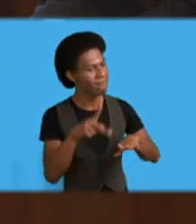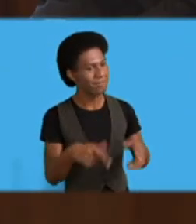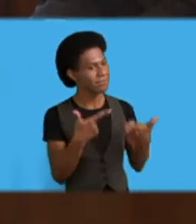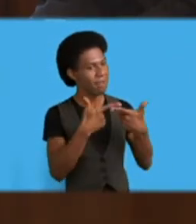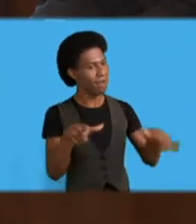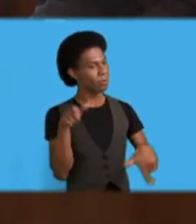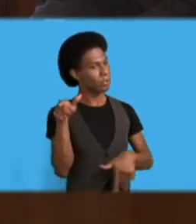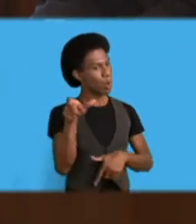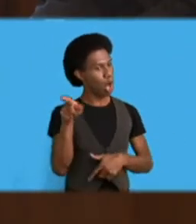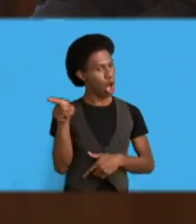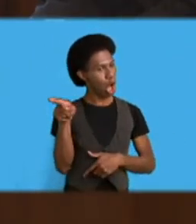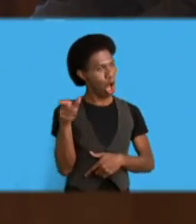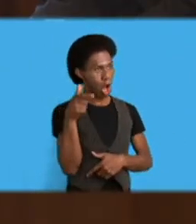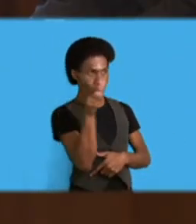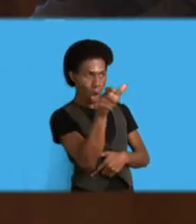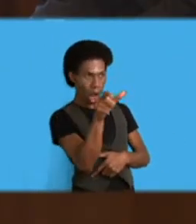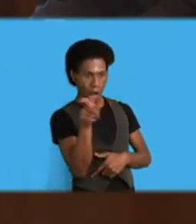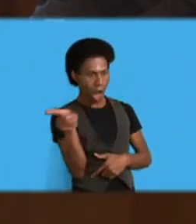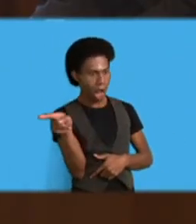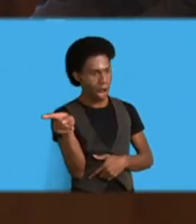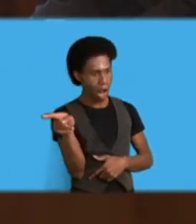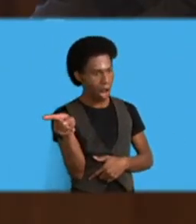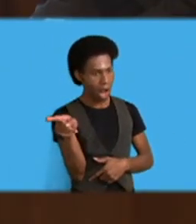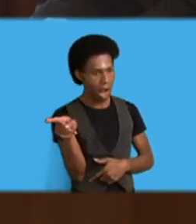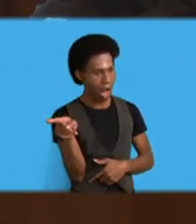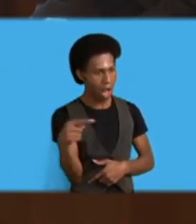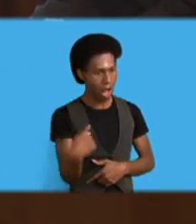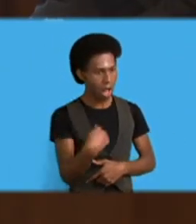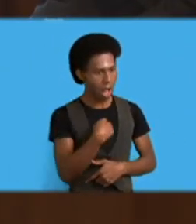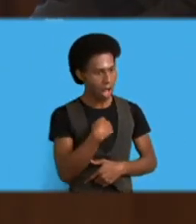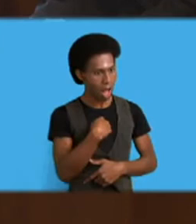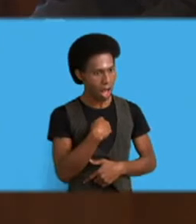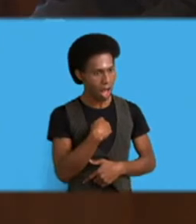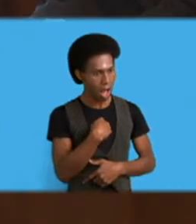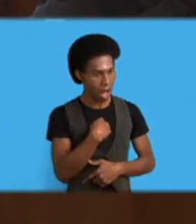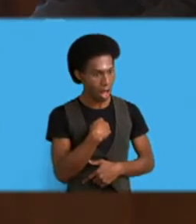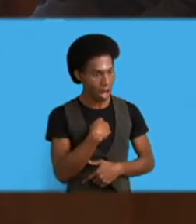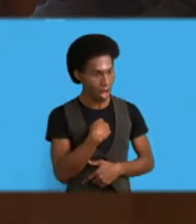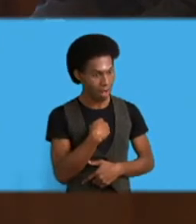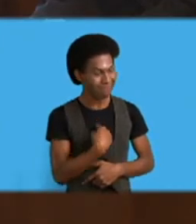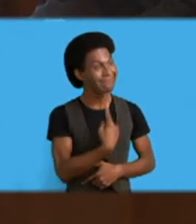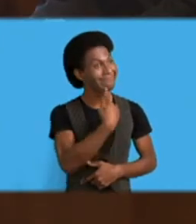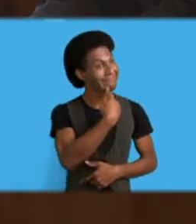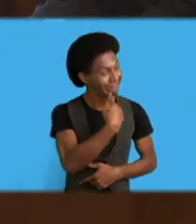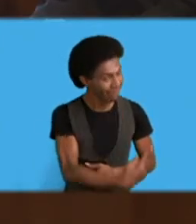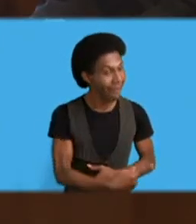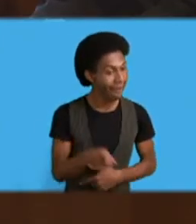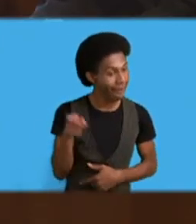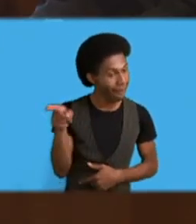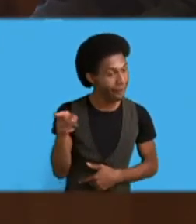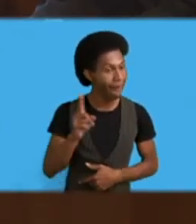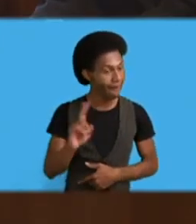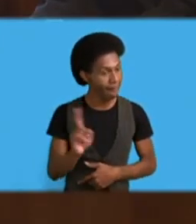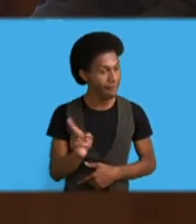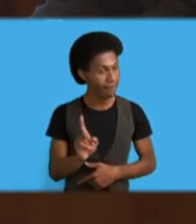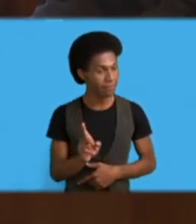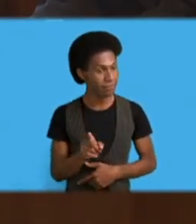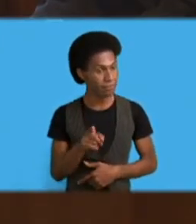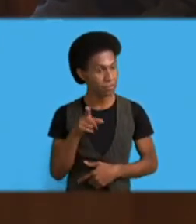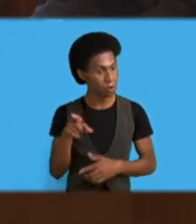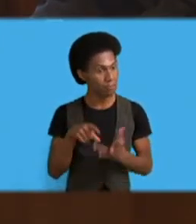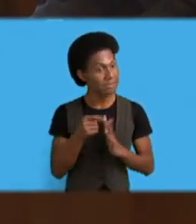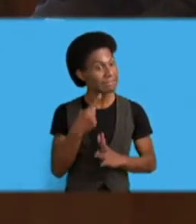They cannot handle when I talk to them about them lacking logic, but they can use the word crap, demeaning this